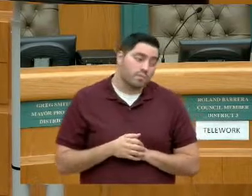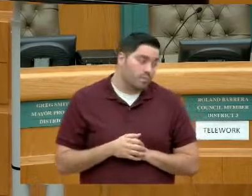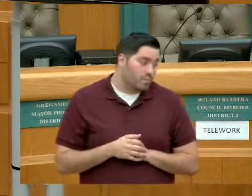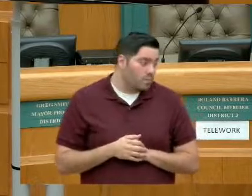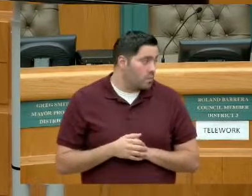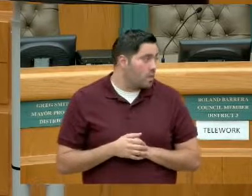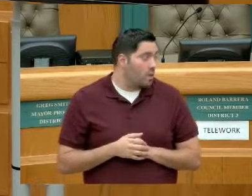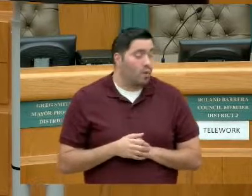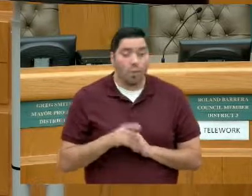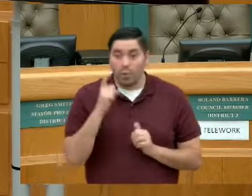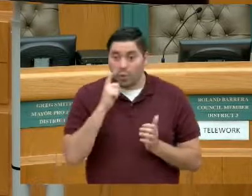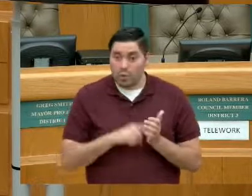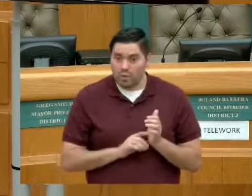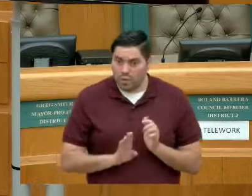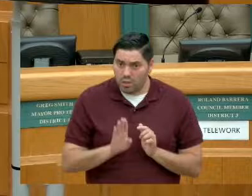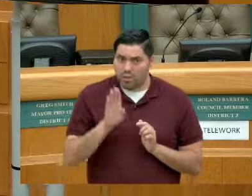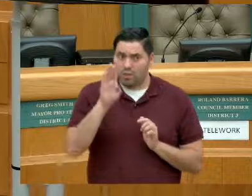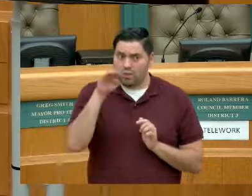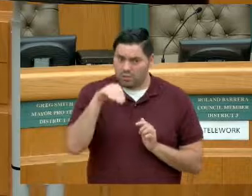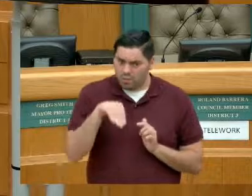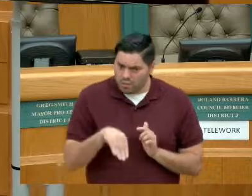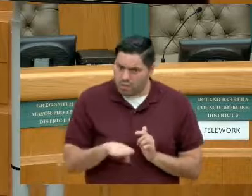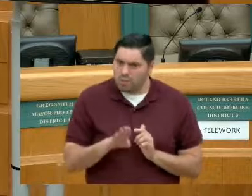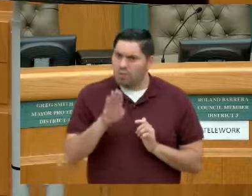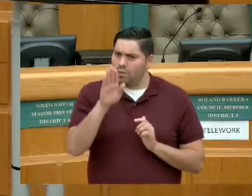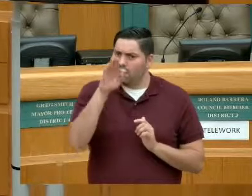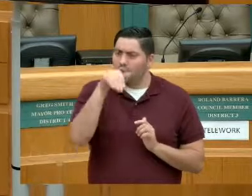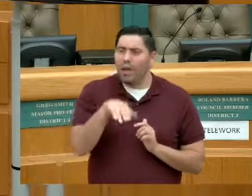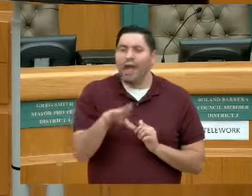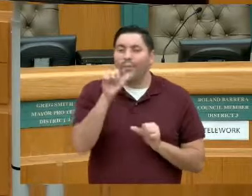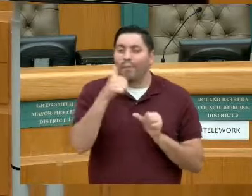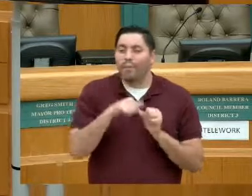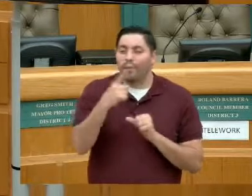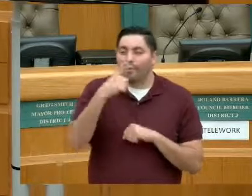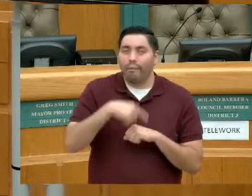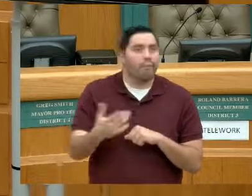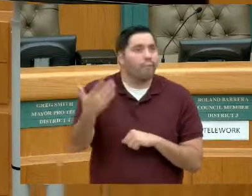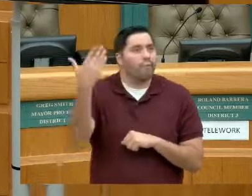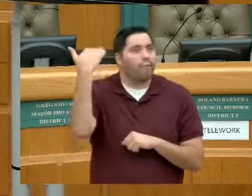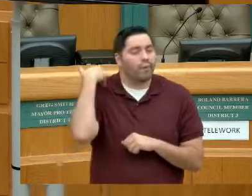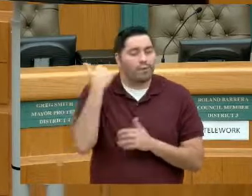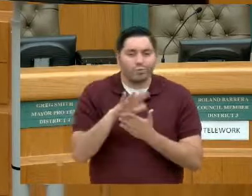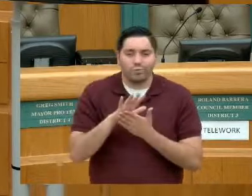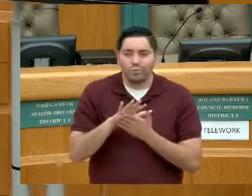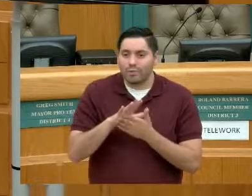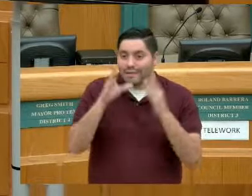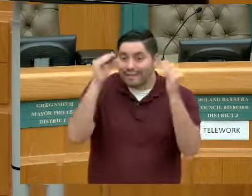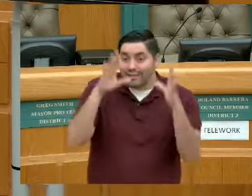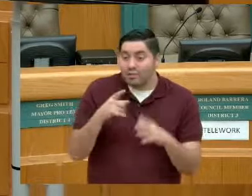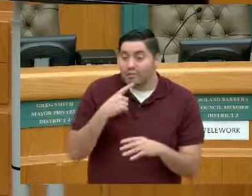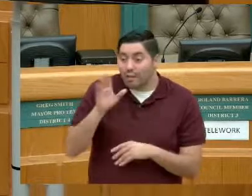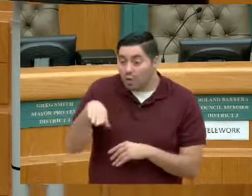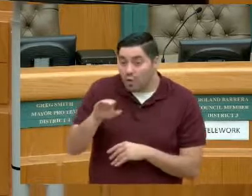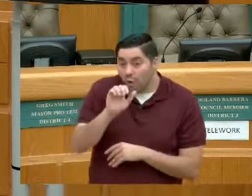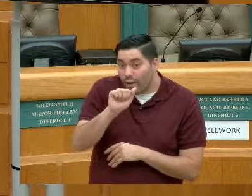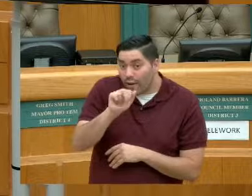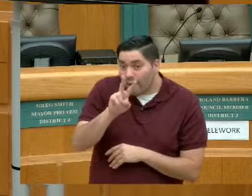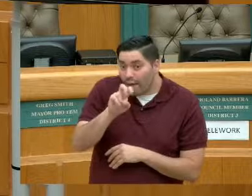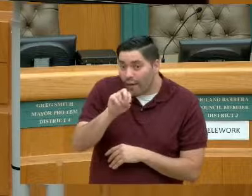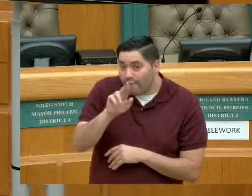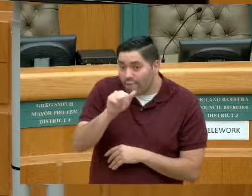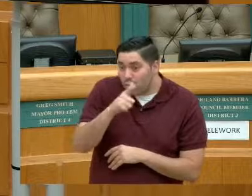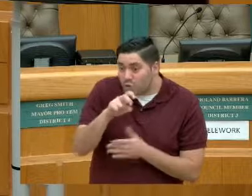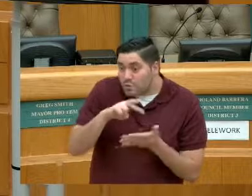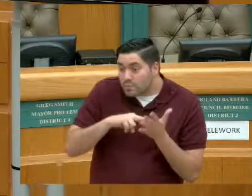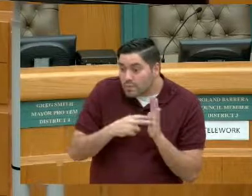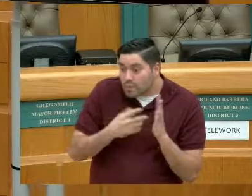day. So when you start hearing up here, down there, up there, average, I remember one time in school, one of